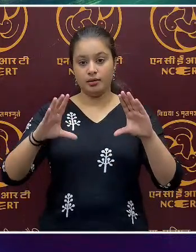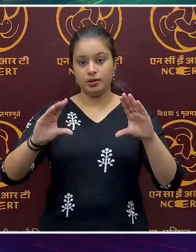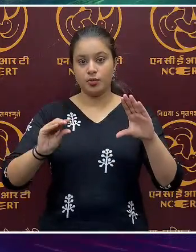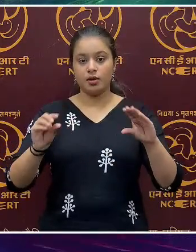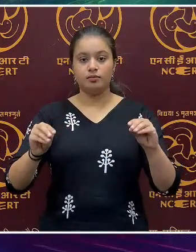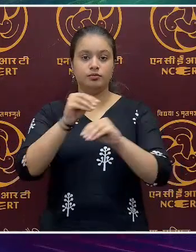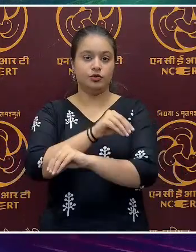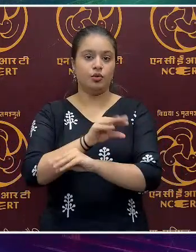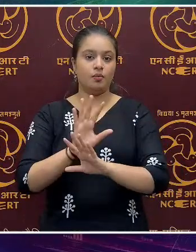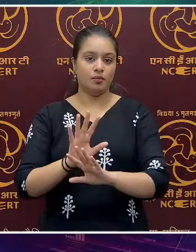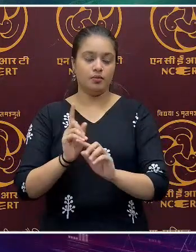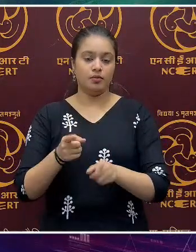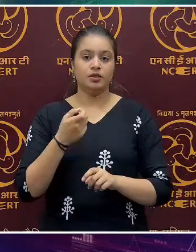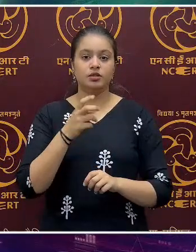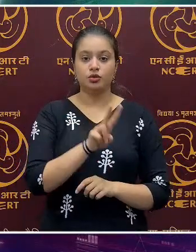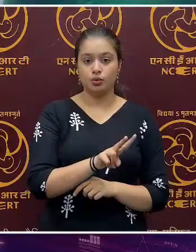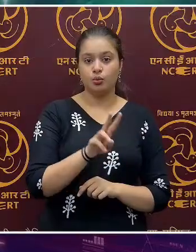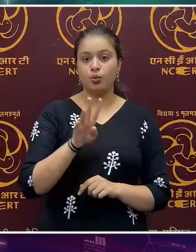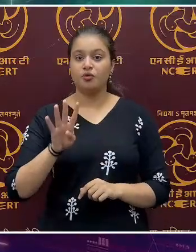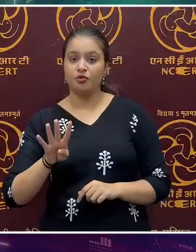don't need to swap it.